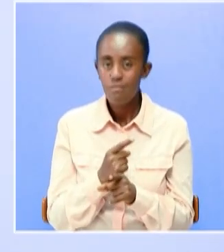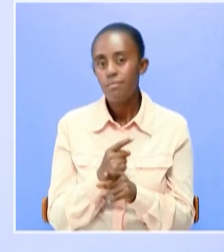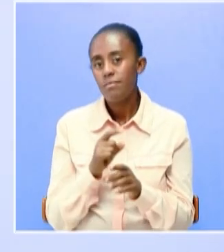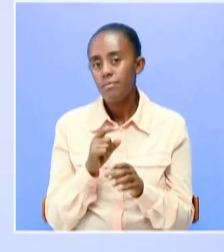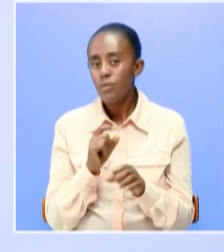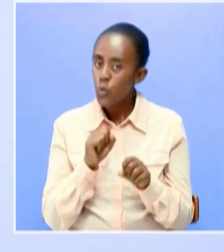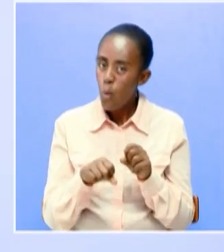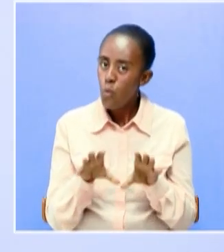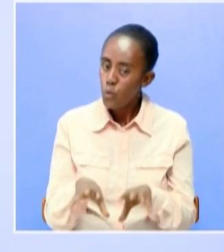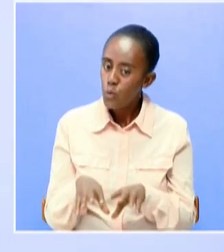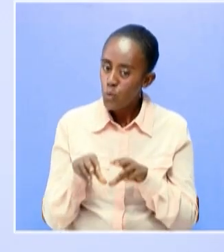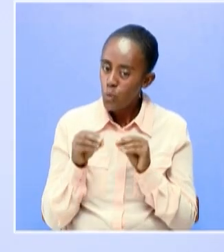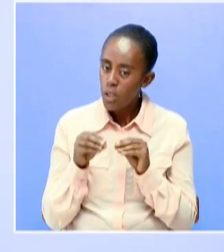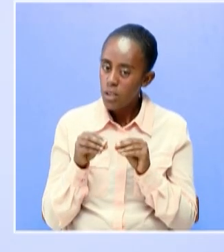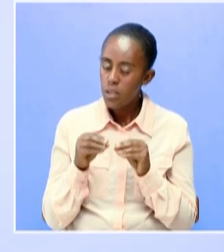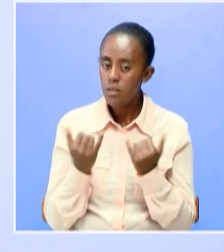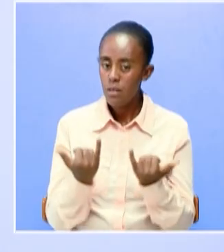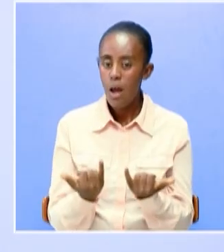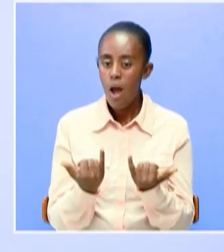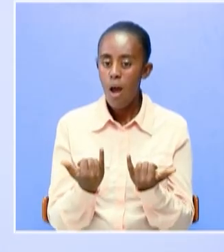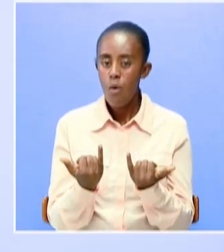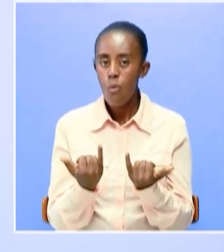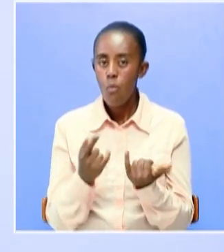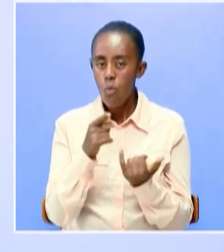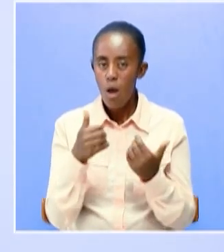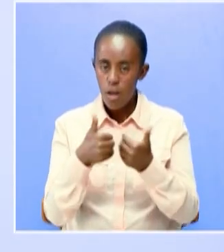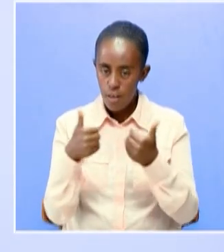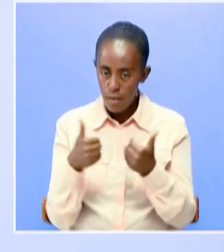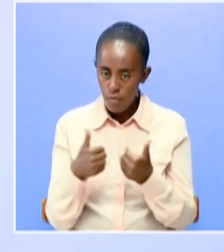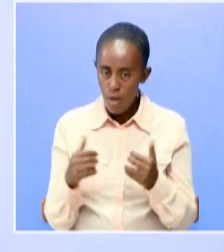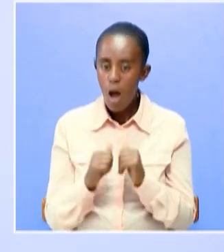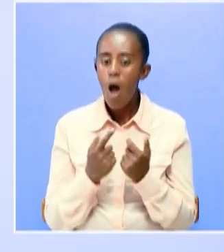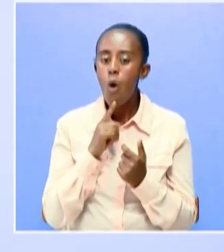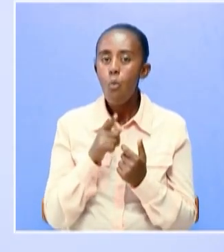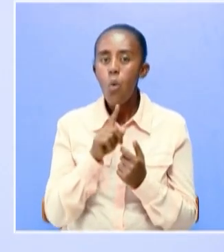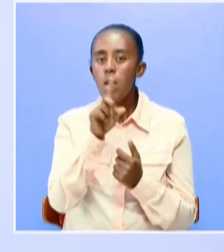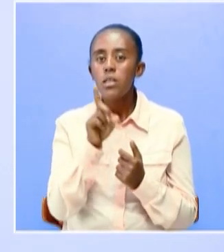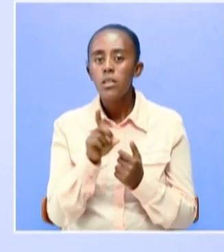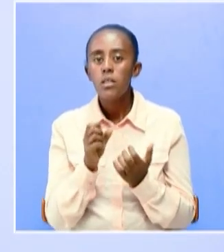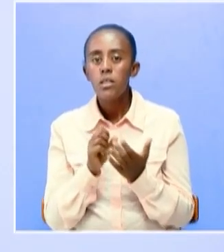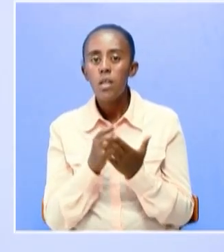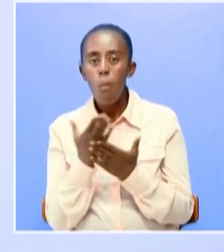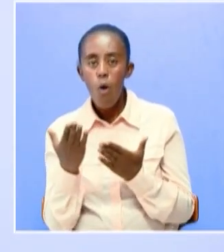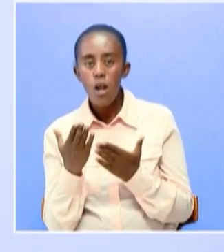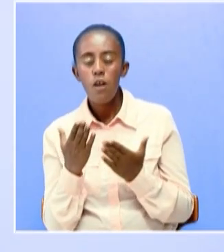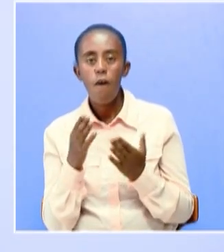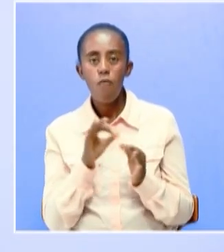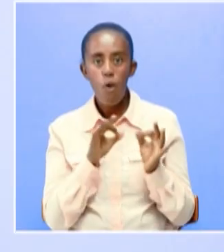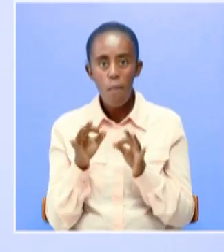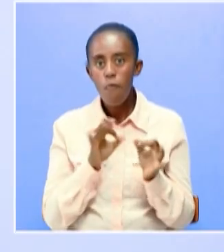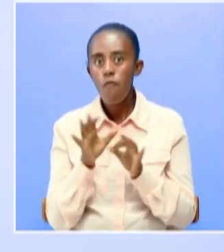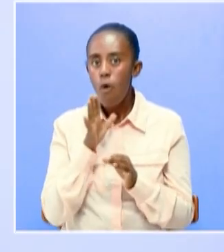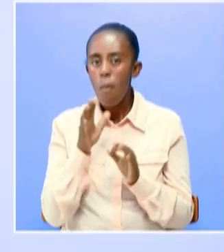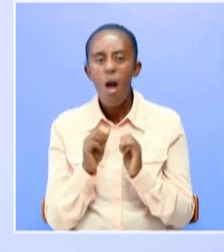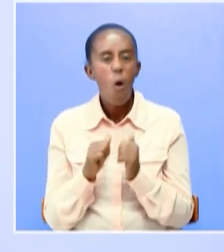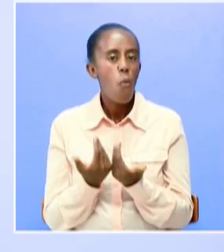So, students, now we are going to identify how can we ask someone formally and